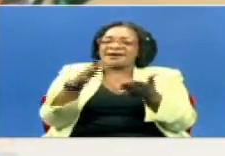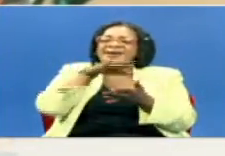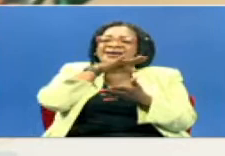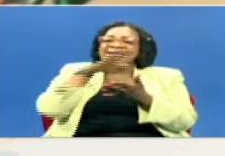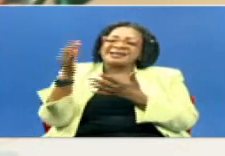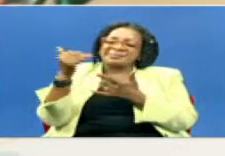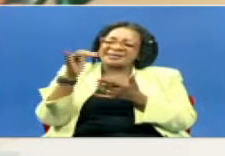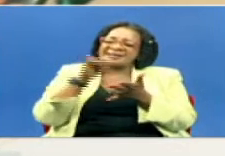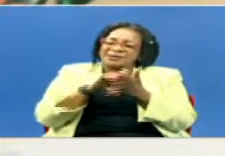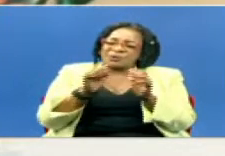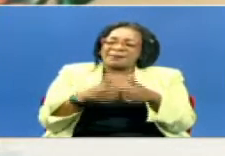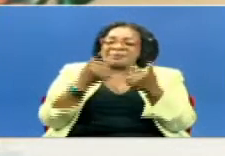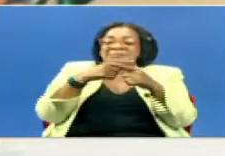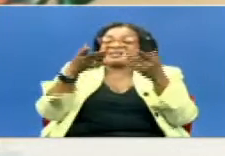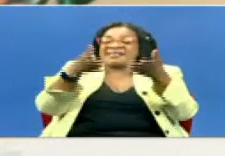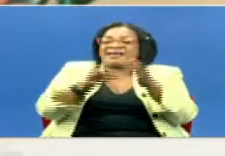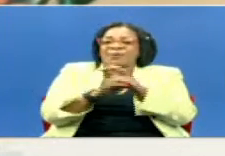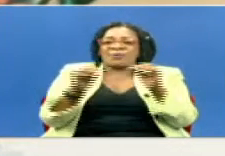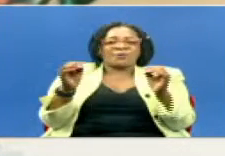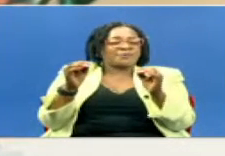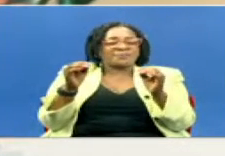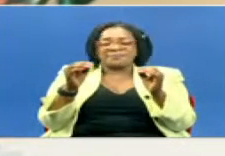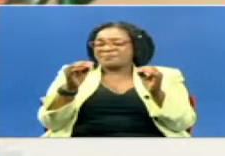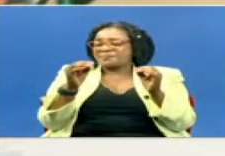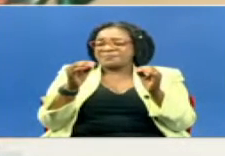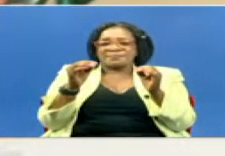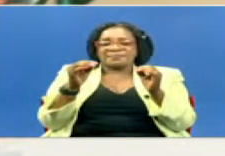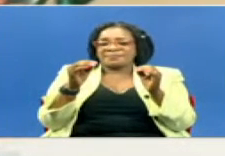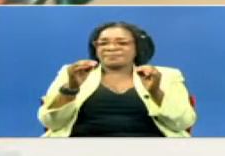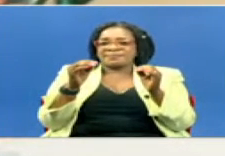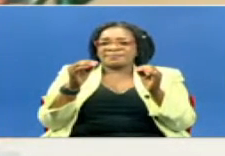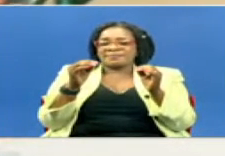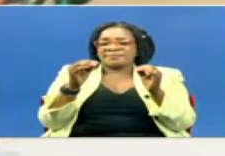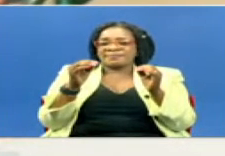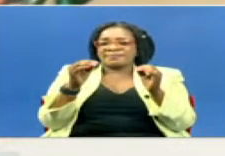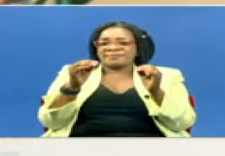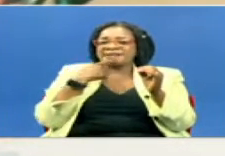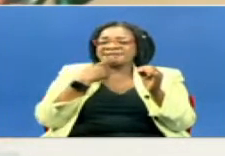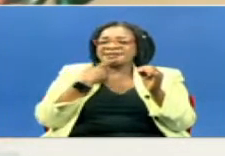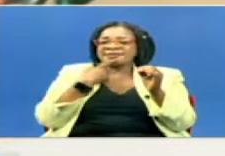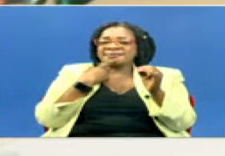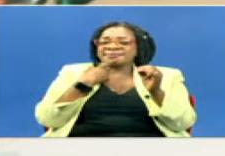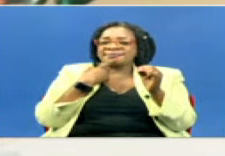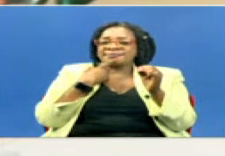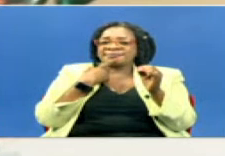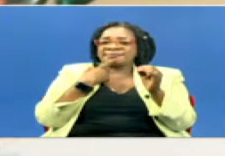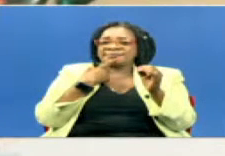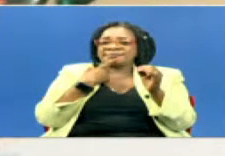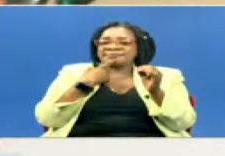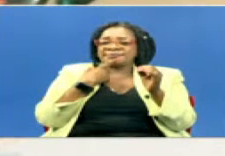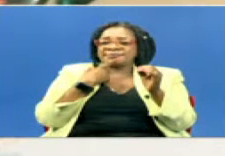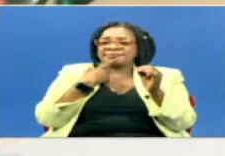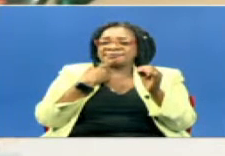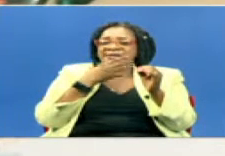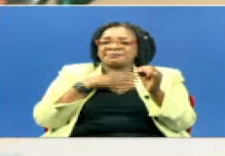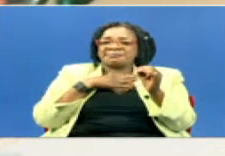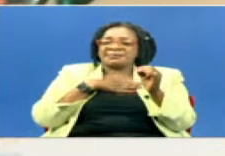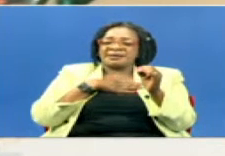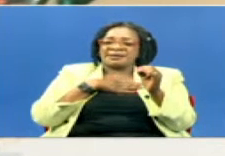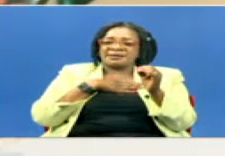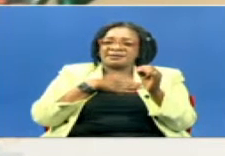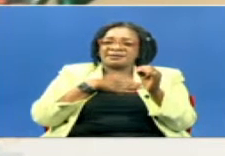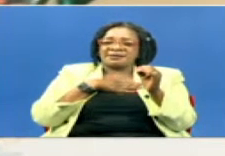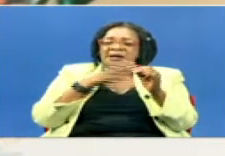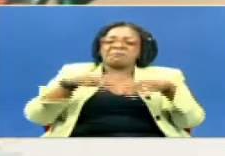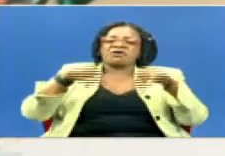in the audience. He was not in the audience. And he said that my president, my